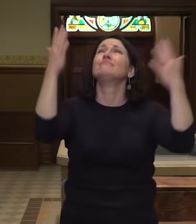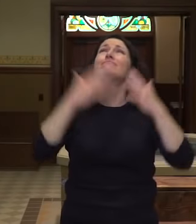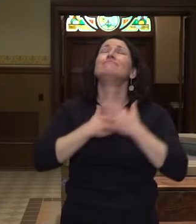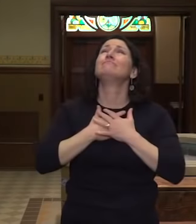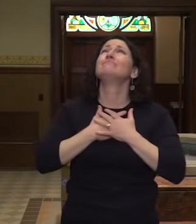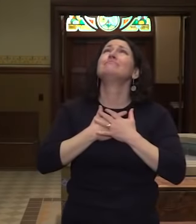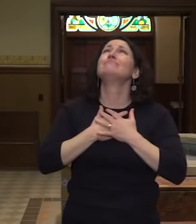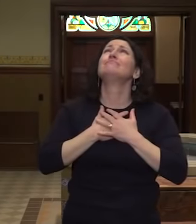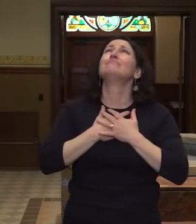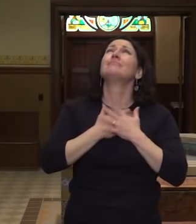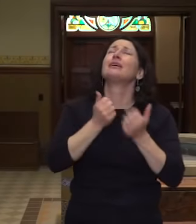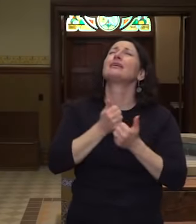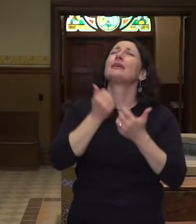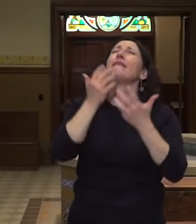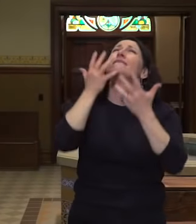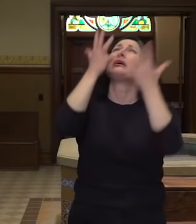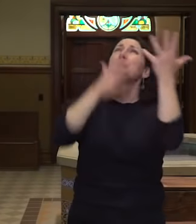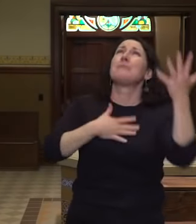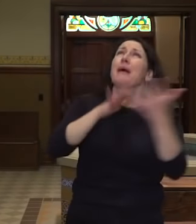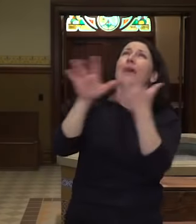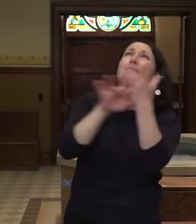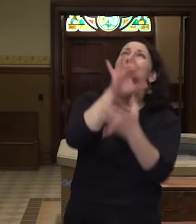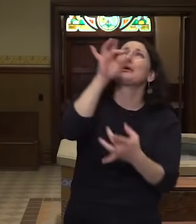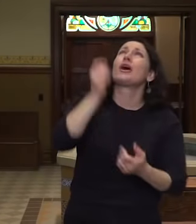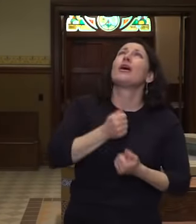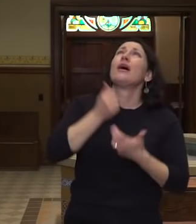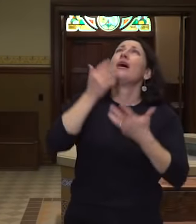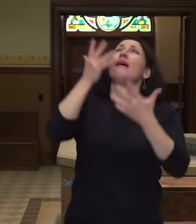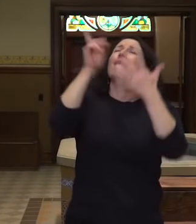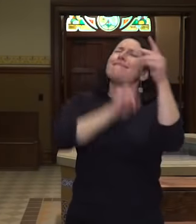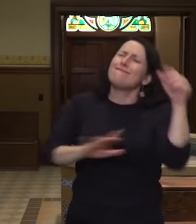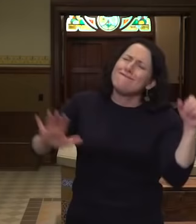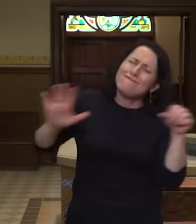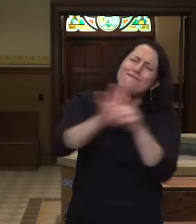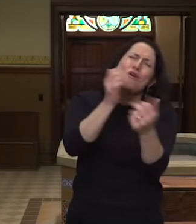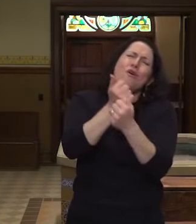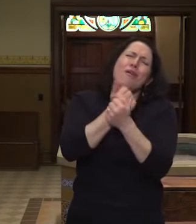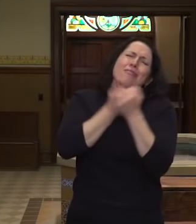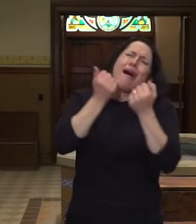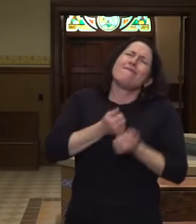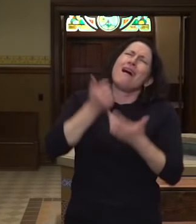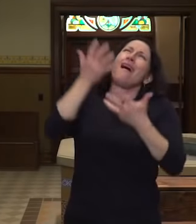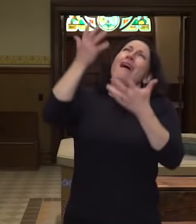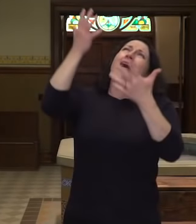above, and he gave his spirit up with all his love.